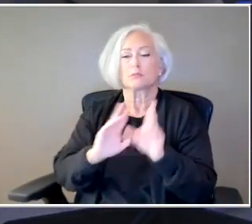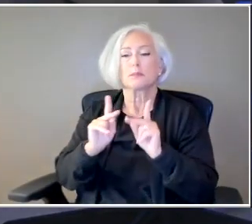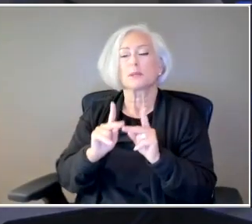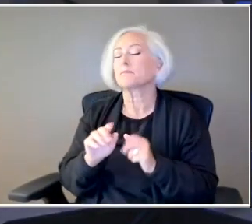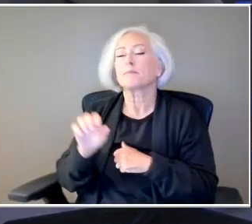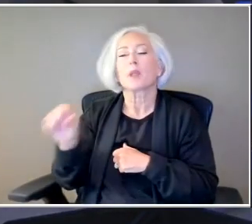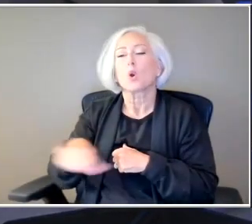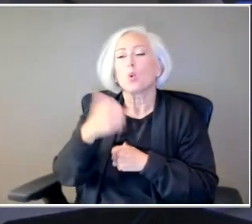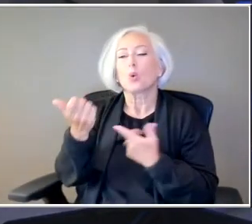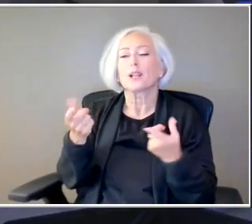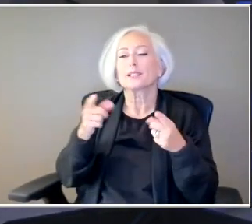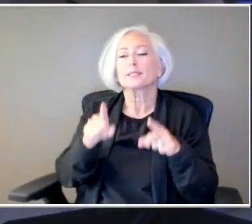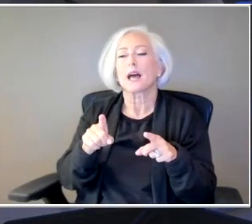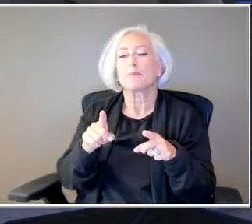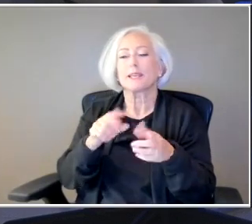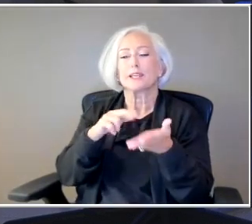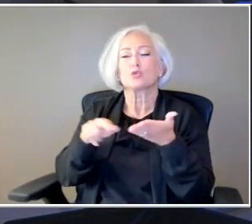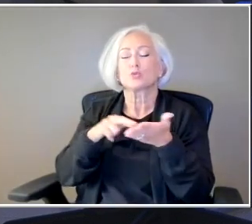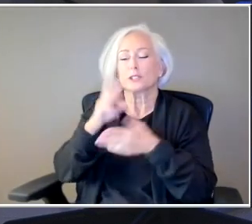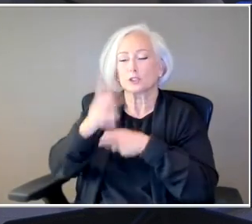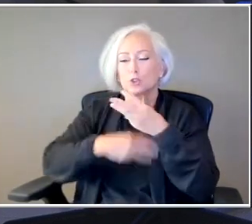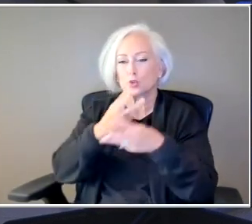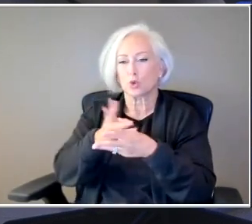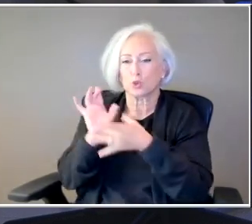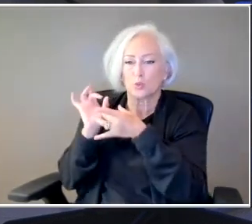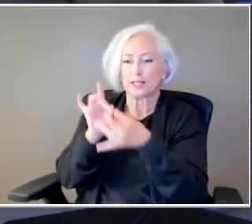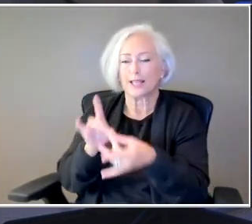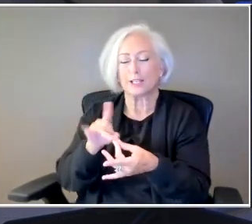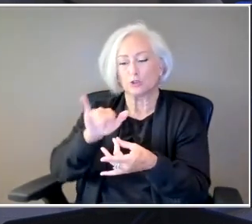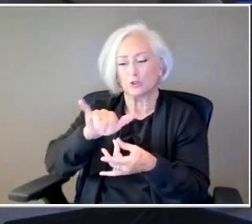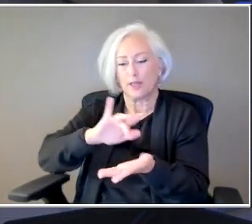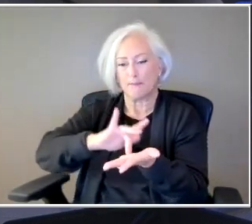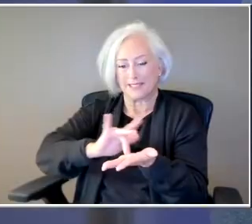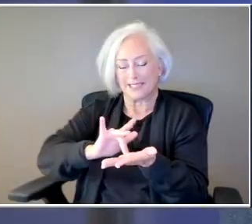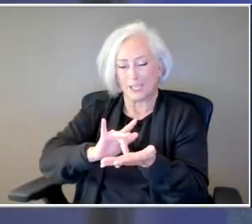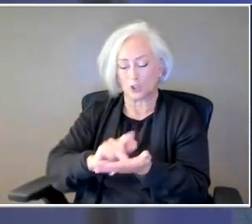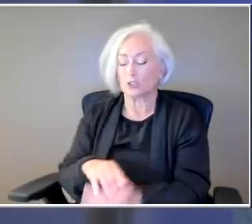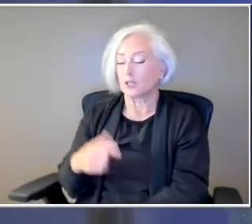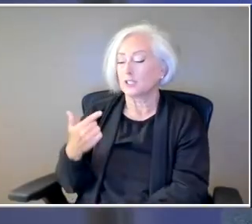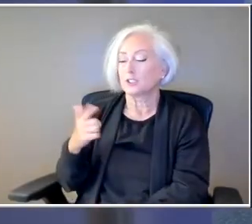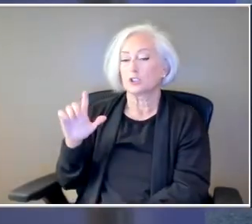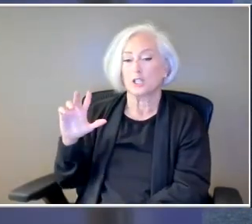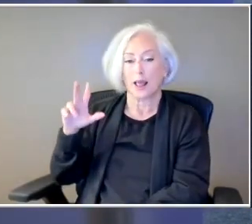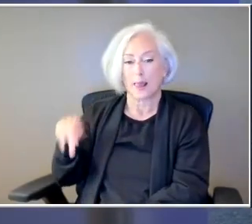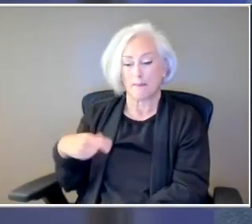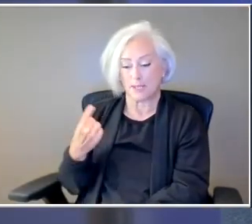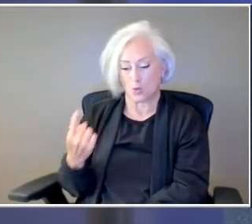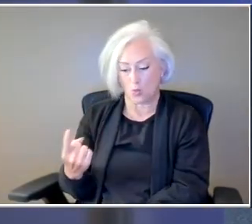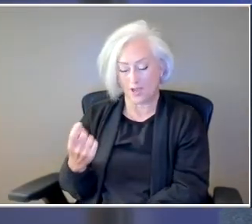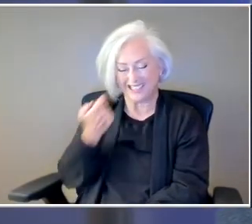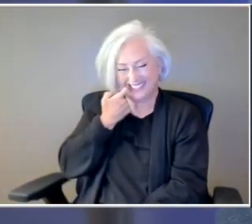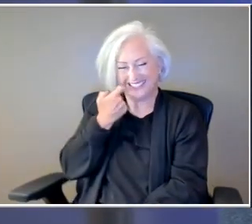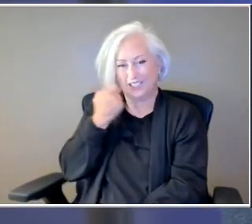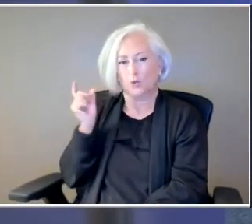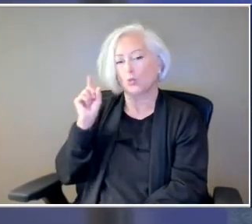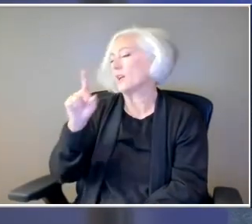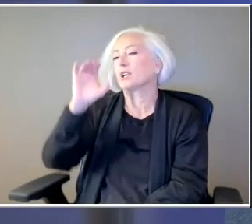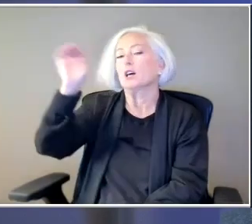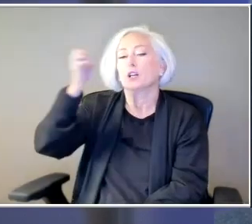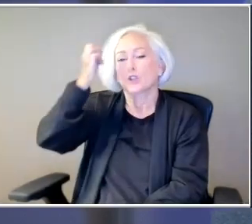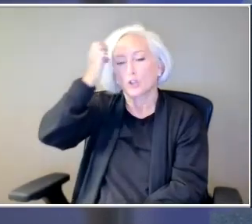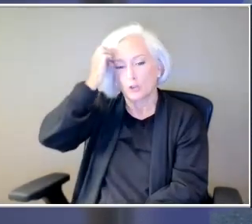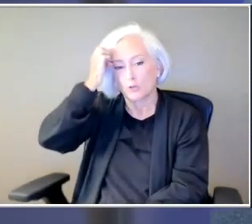the research world, when it comes to these medications? GLP-1? Mm-hmm. So I was just at the European Association for the Study of